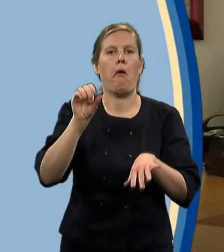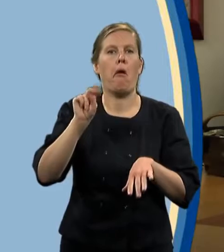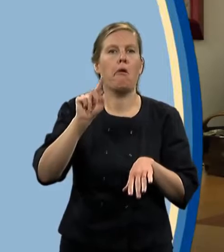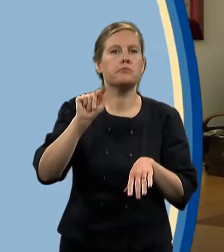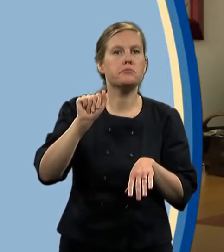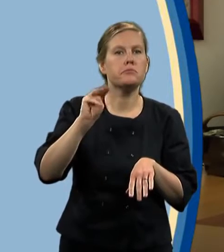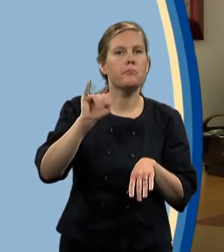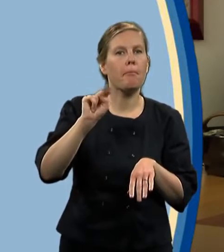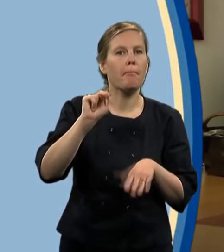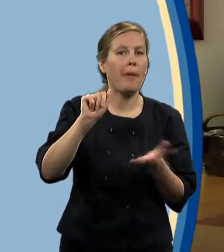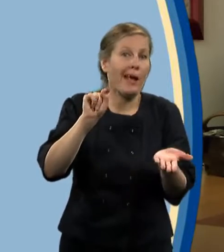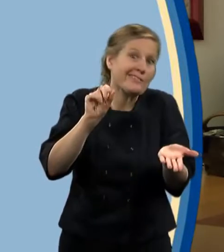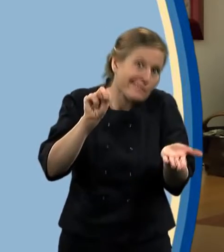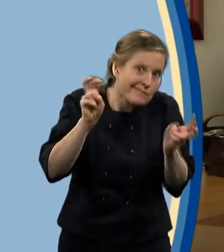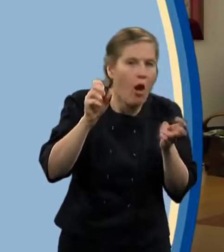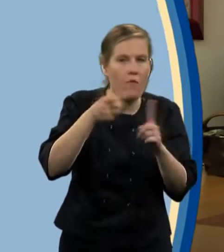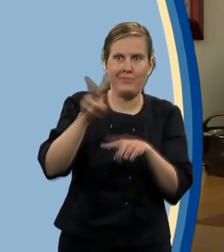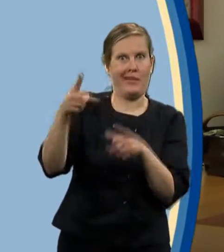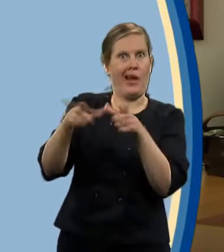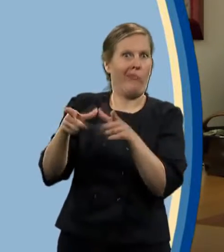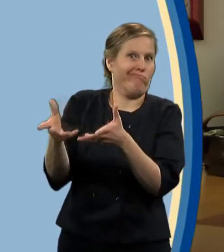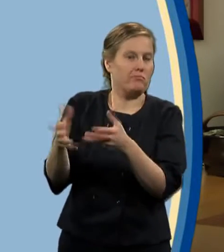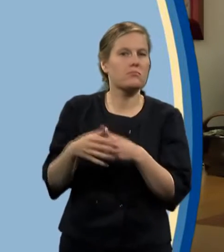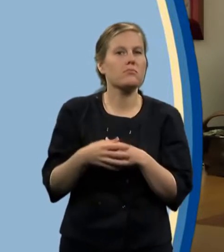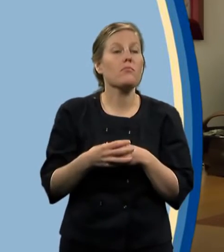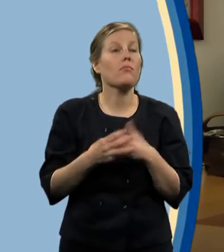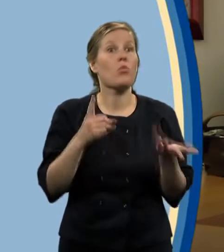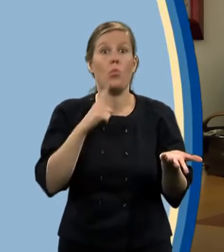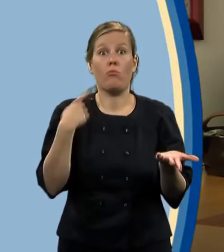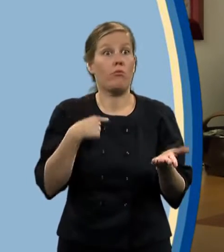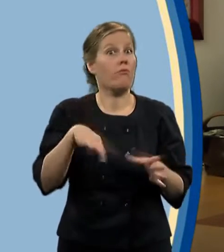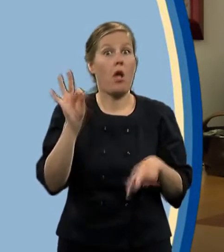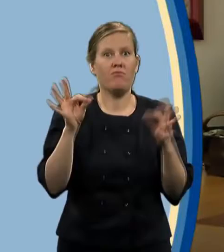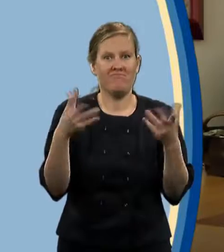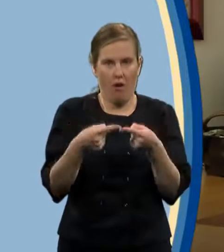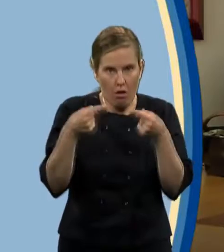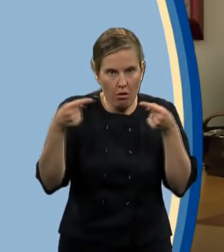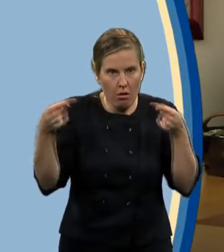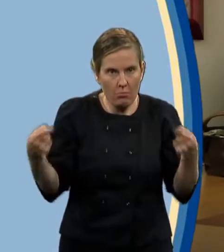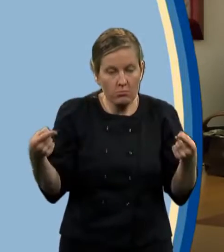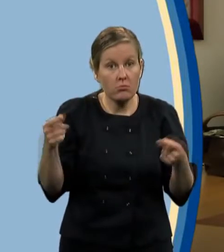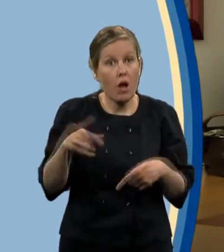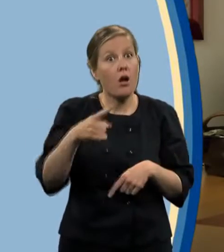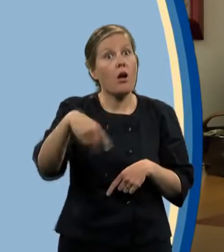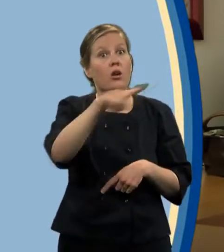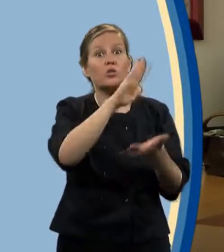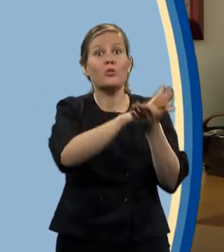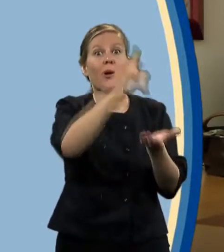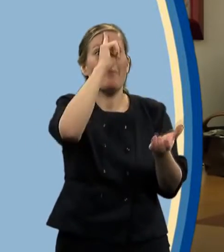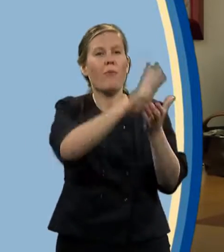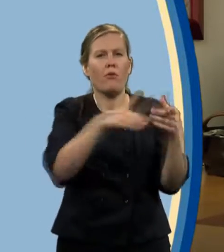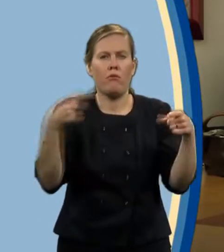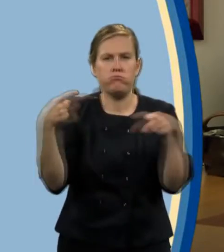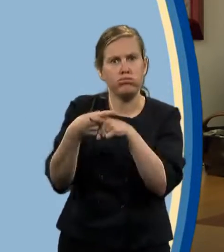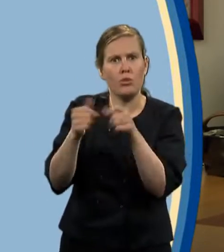language. What we have found, by contrast, is that that particular view flies